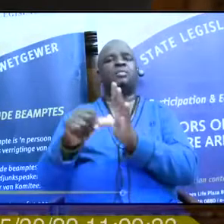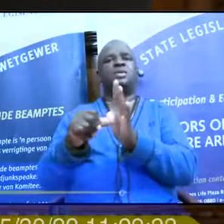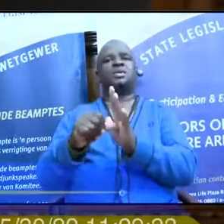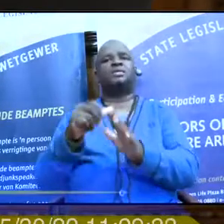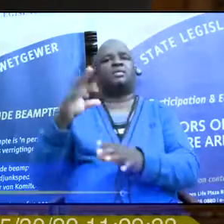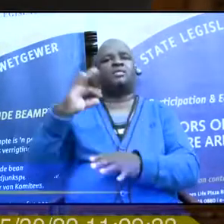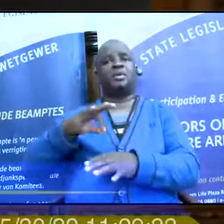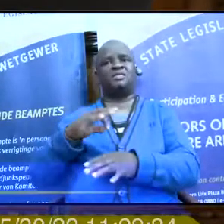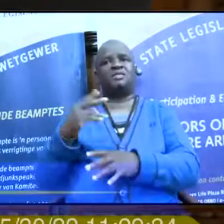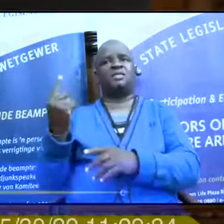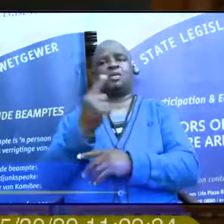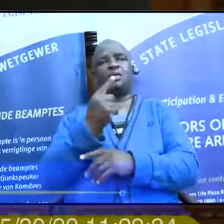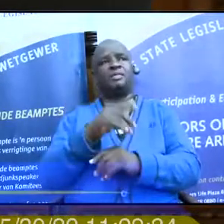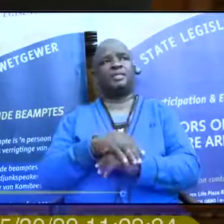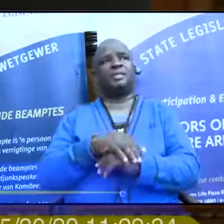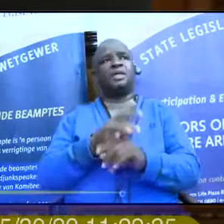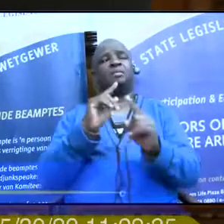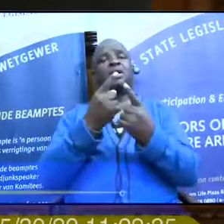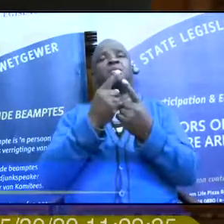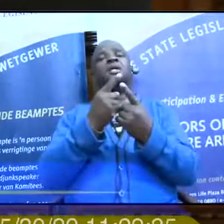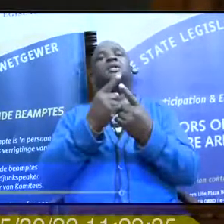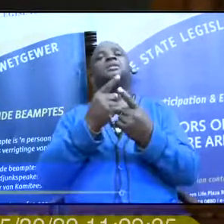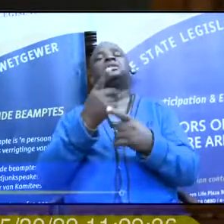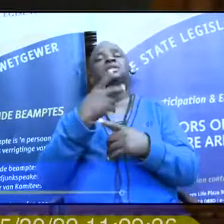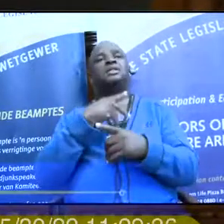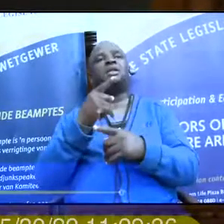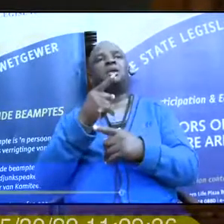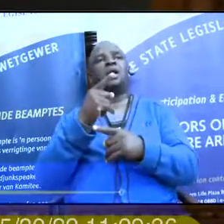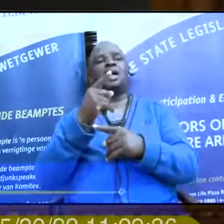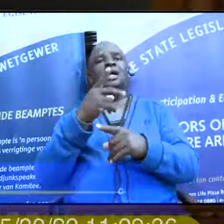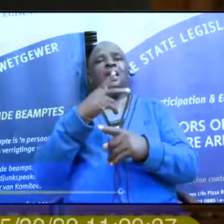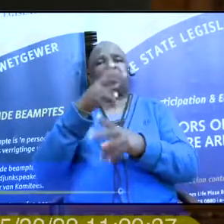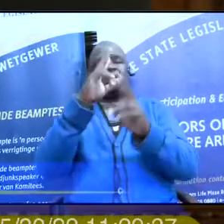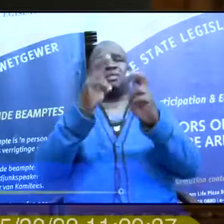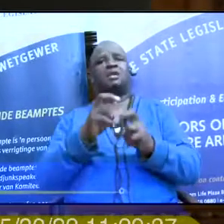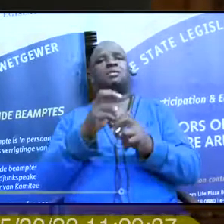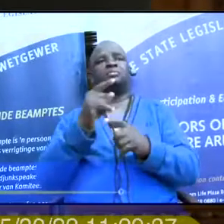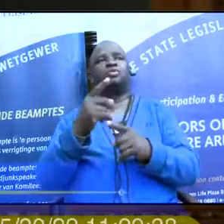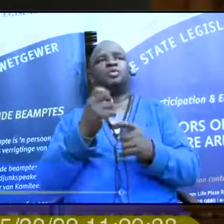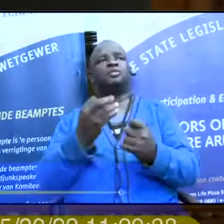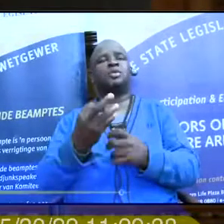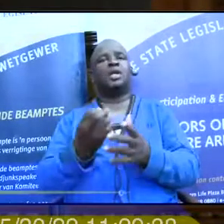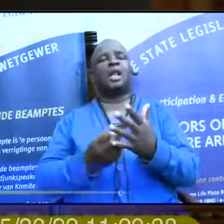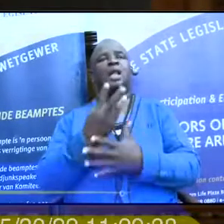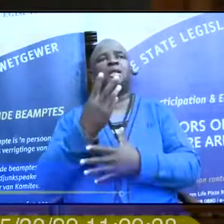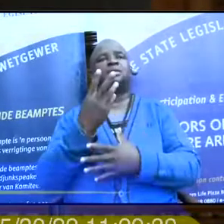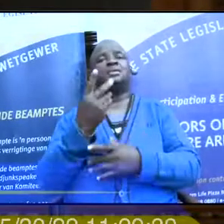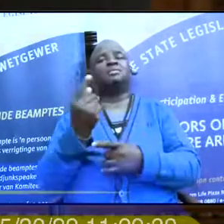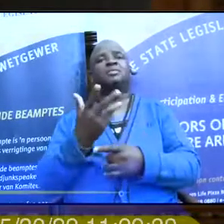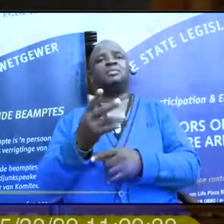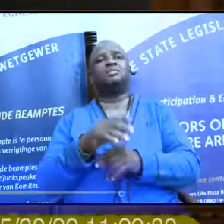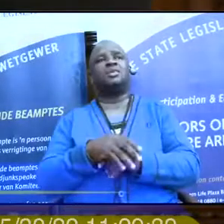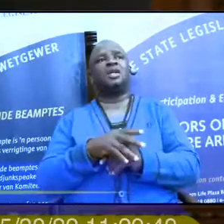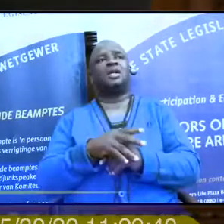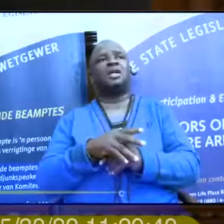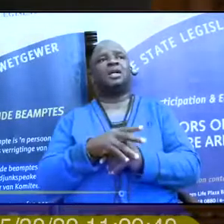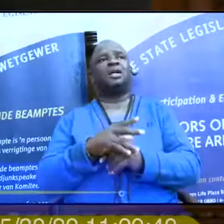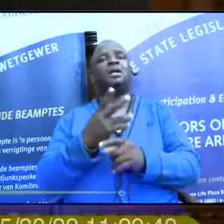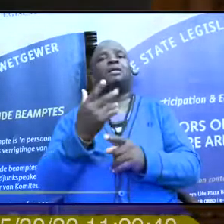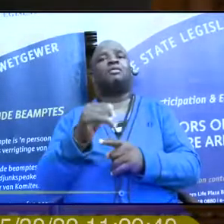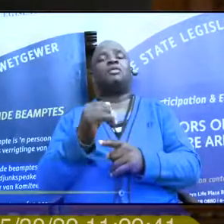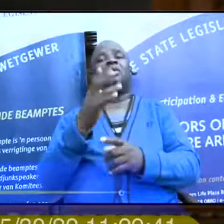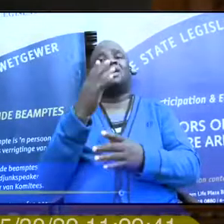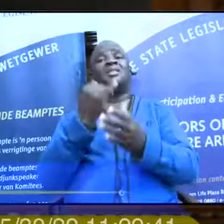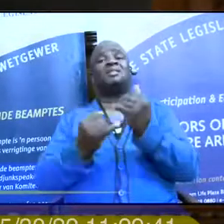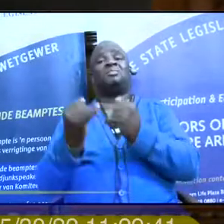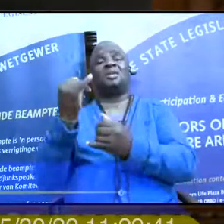think the department of minerals and energy release a six bid recently under renewable energy for the independent power